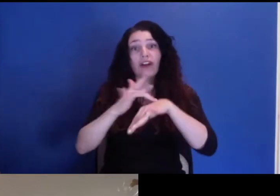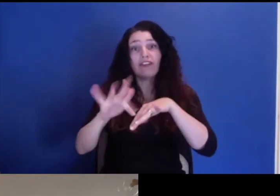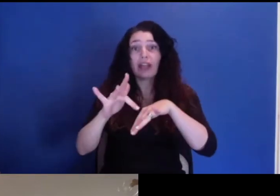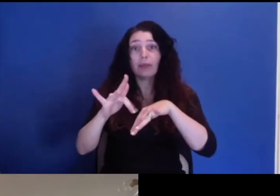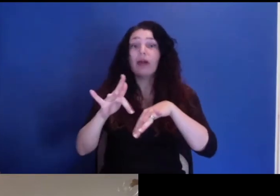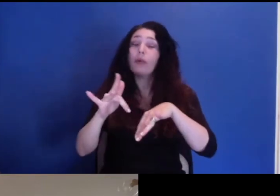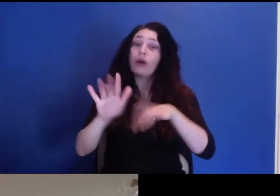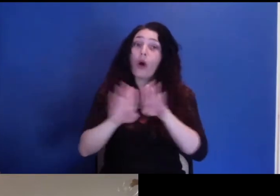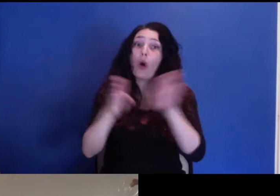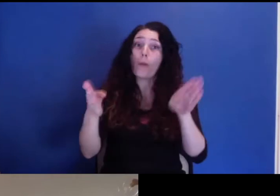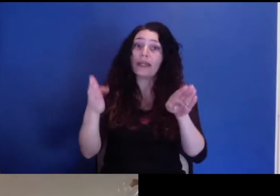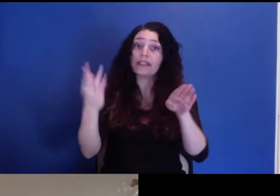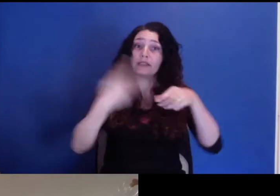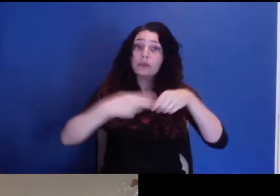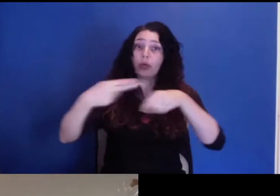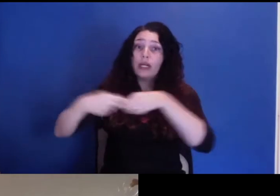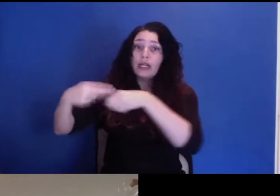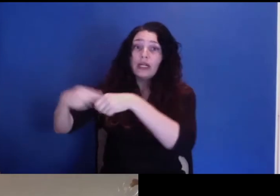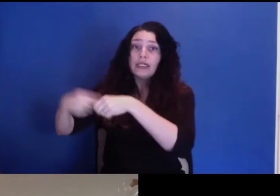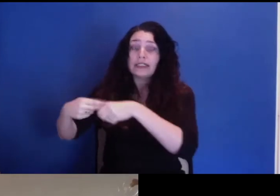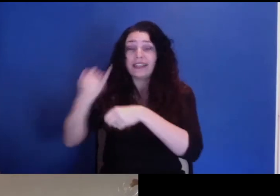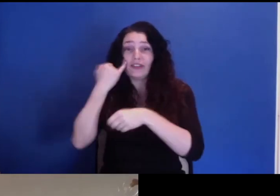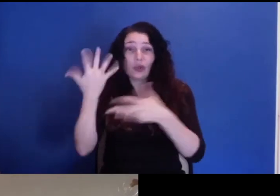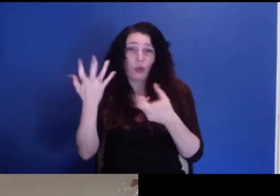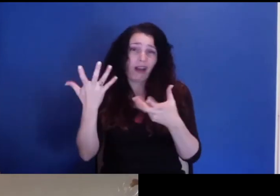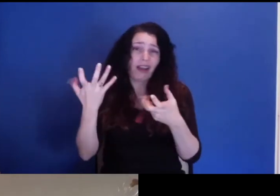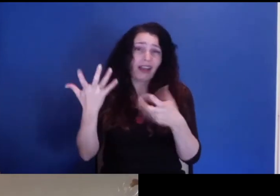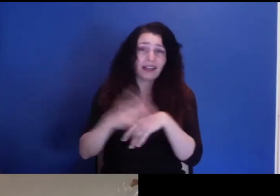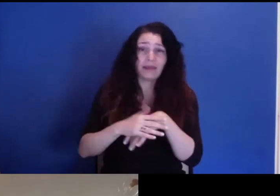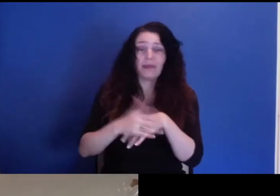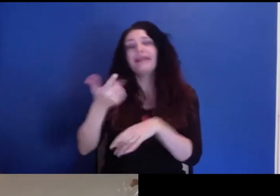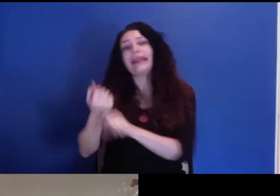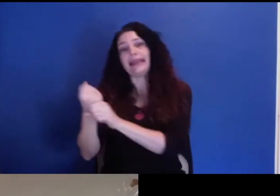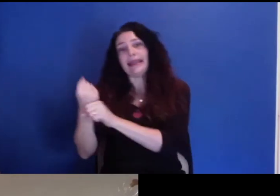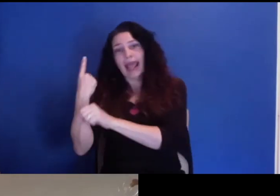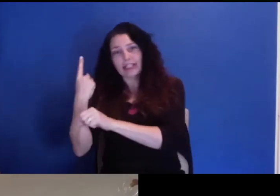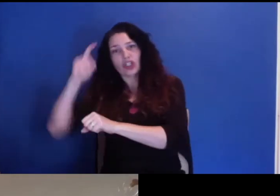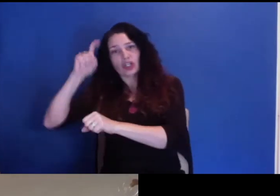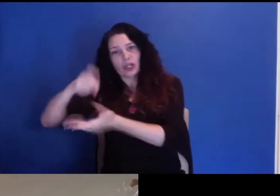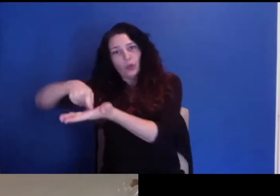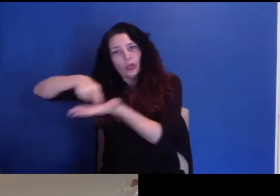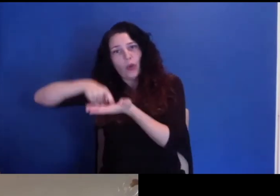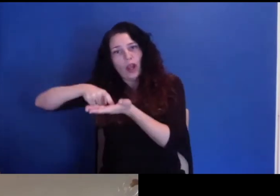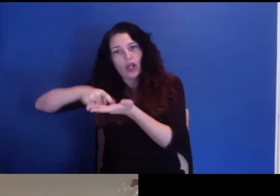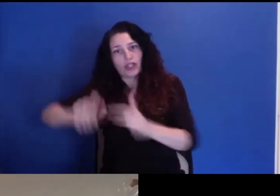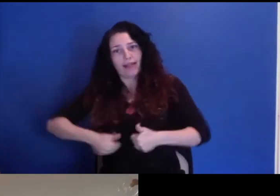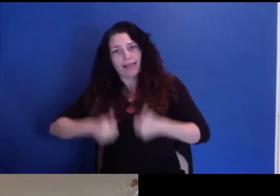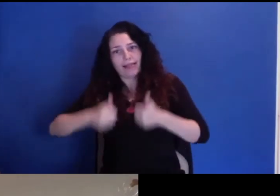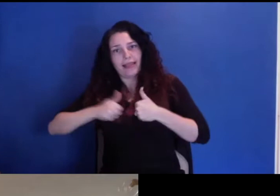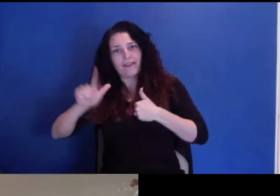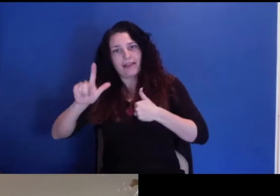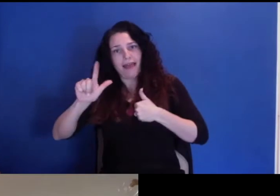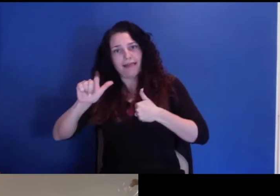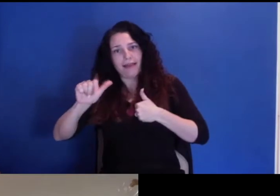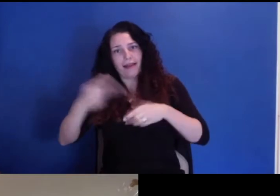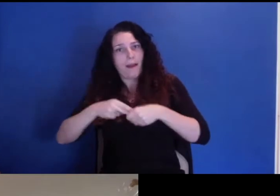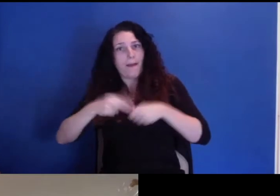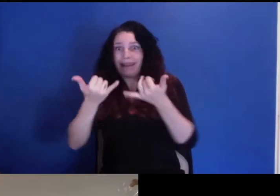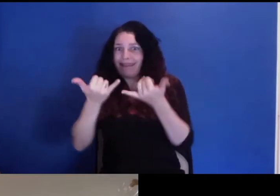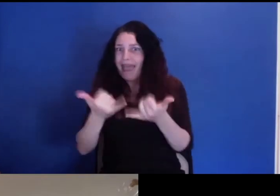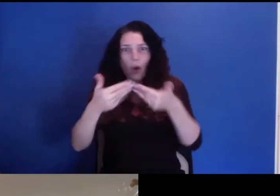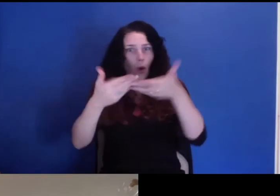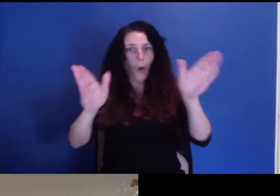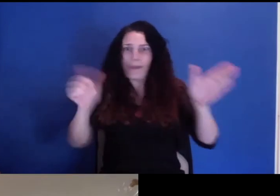it virtual. So last year you had to live in LA to participate. You don't now, you can be in anywhere and join us